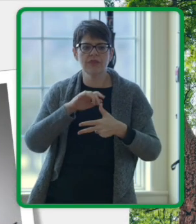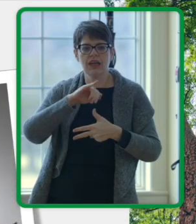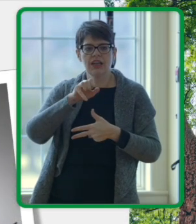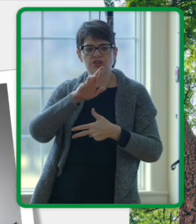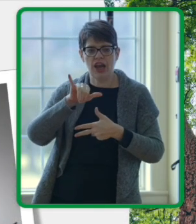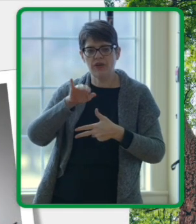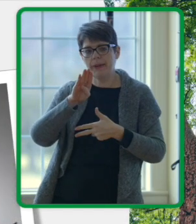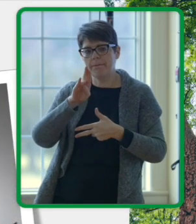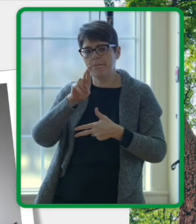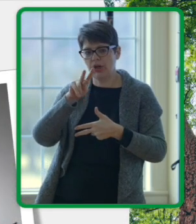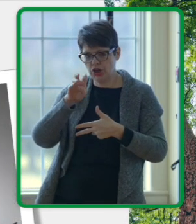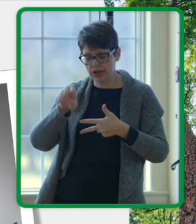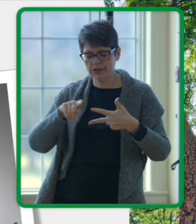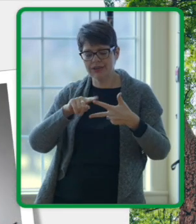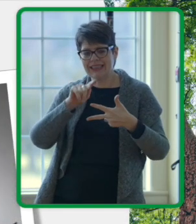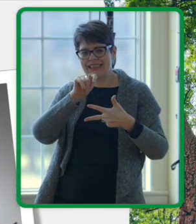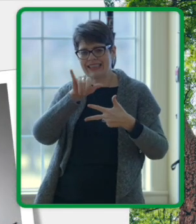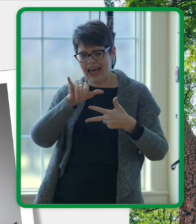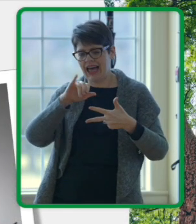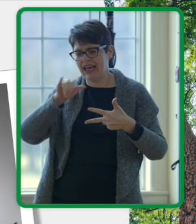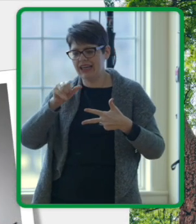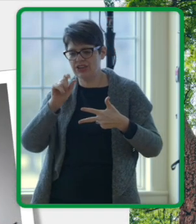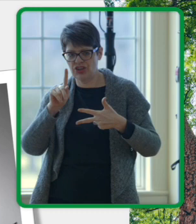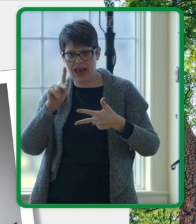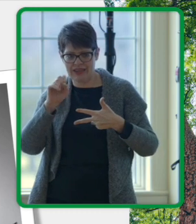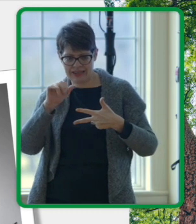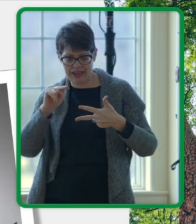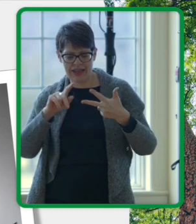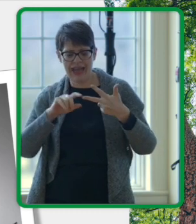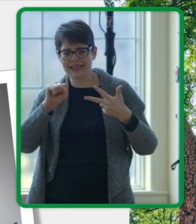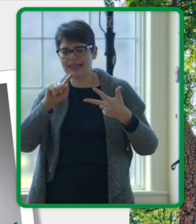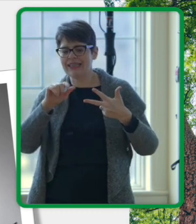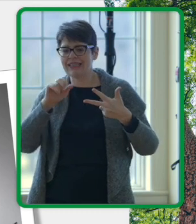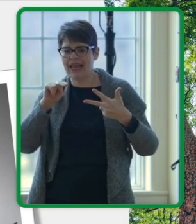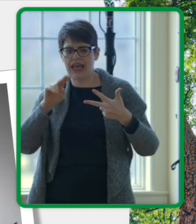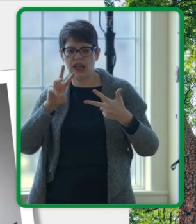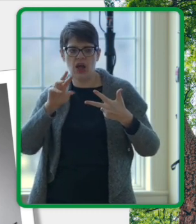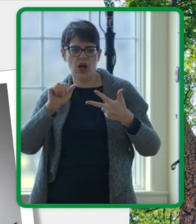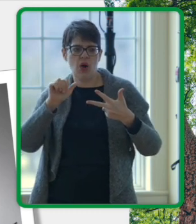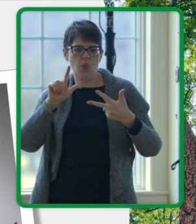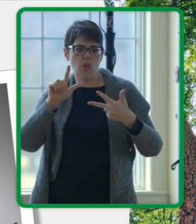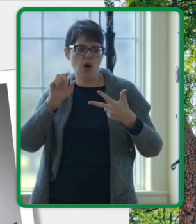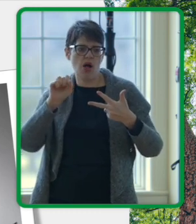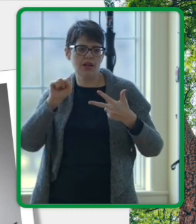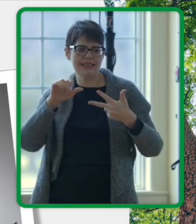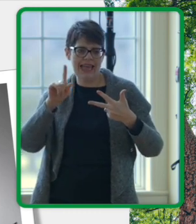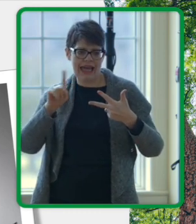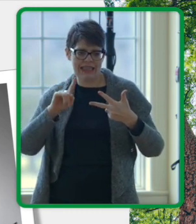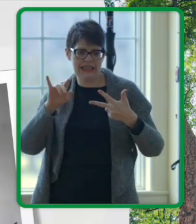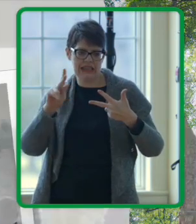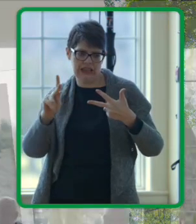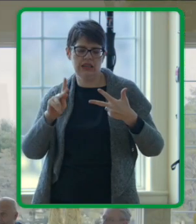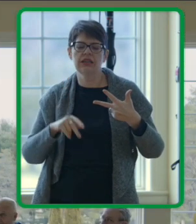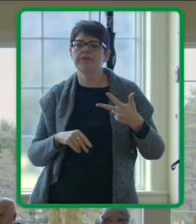Burke, Director Ty Jackson, and Director Stan Walczyk. So I'd like to introduce